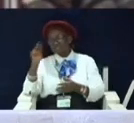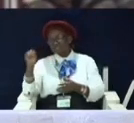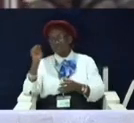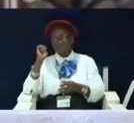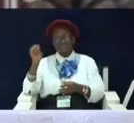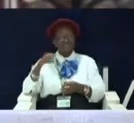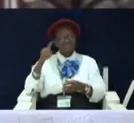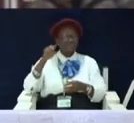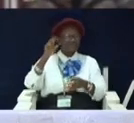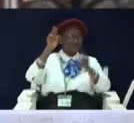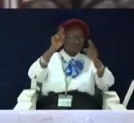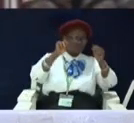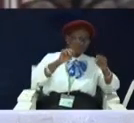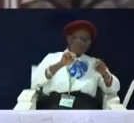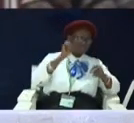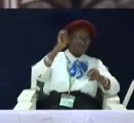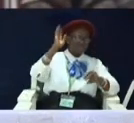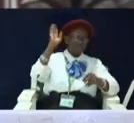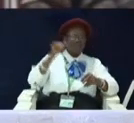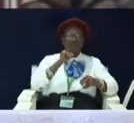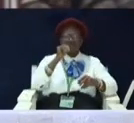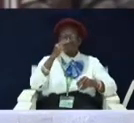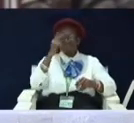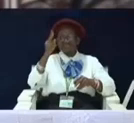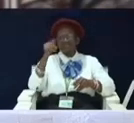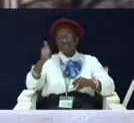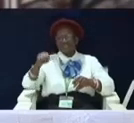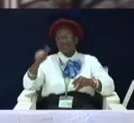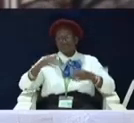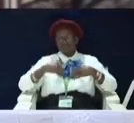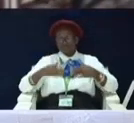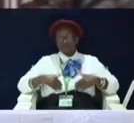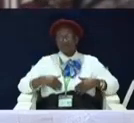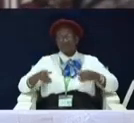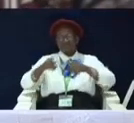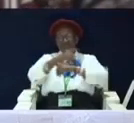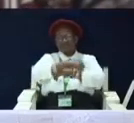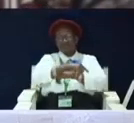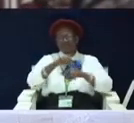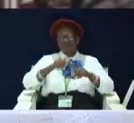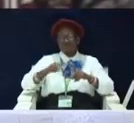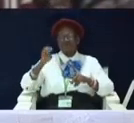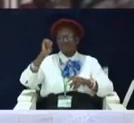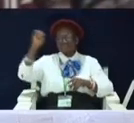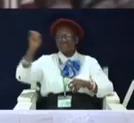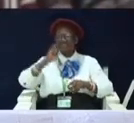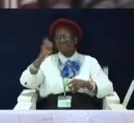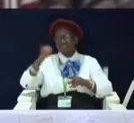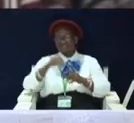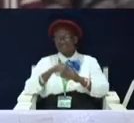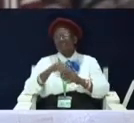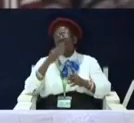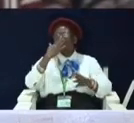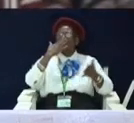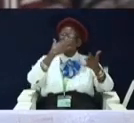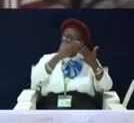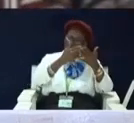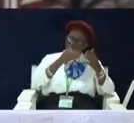seeing anybody again. But he's in. Good.